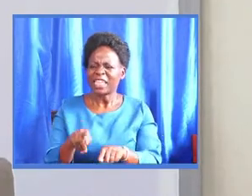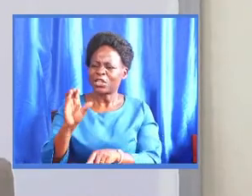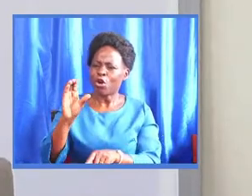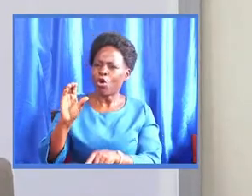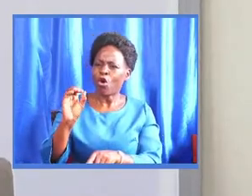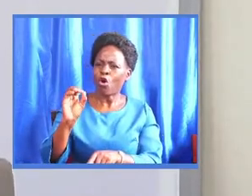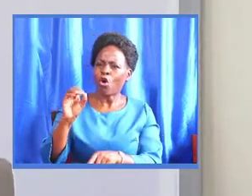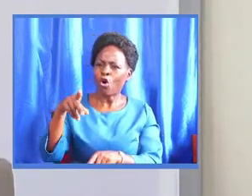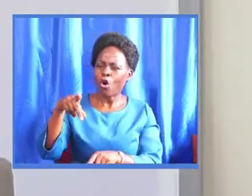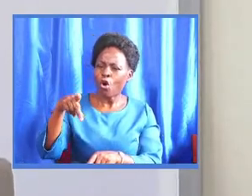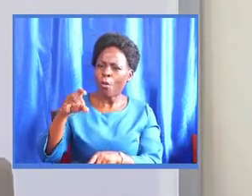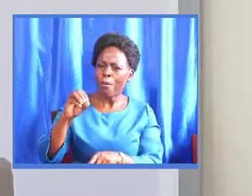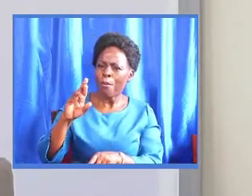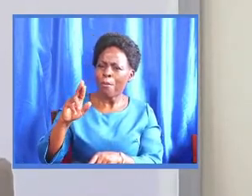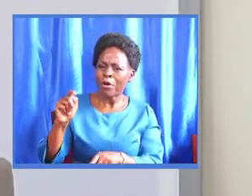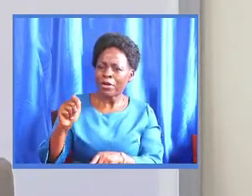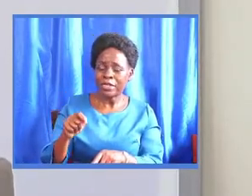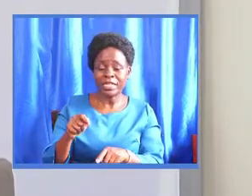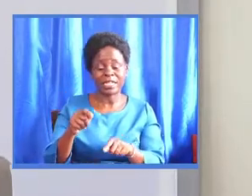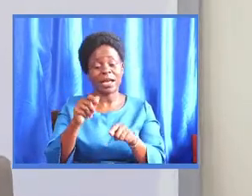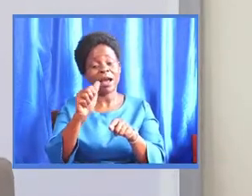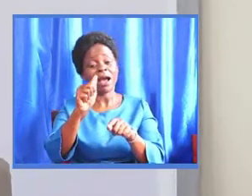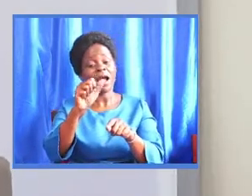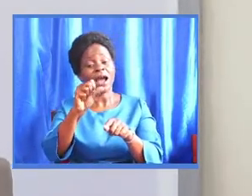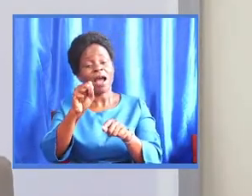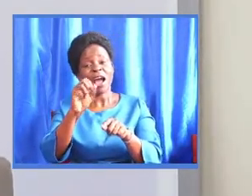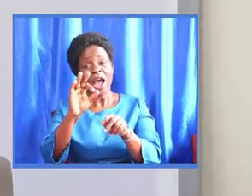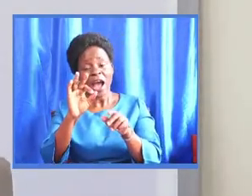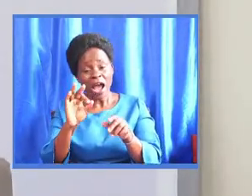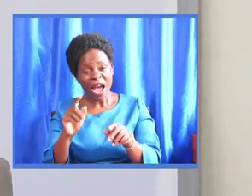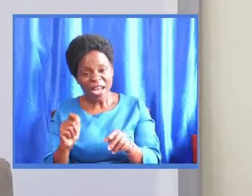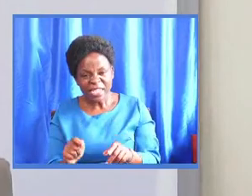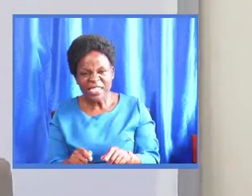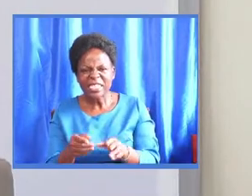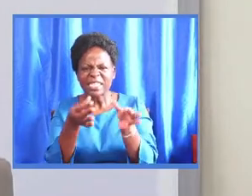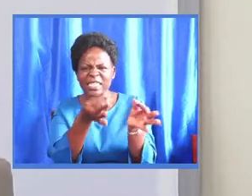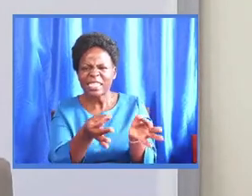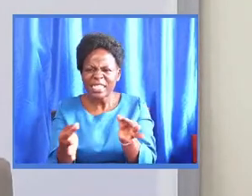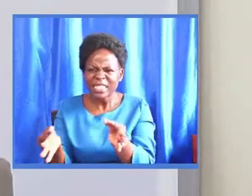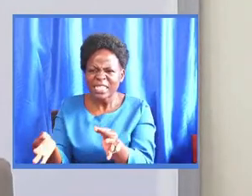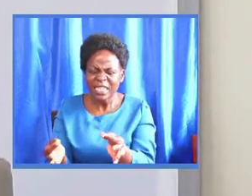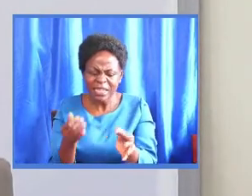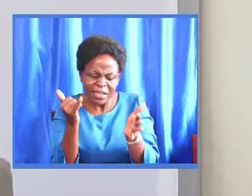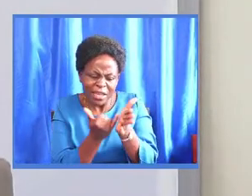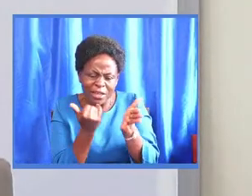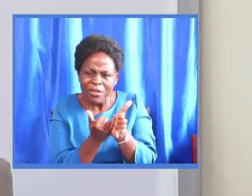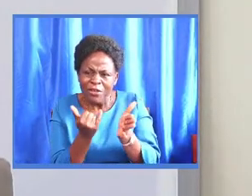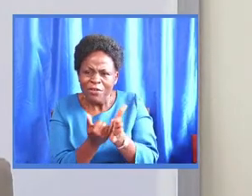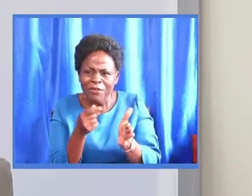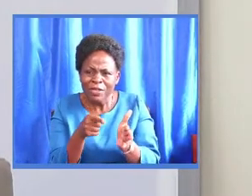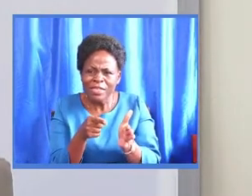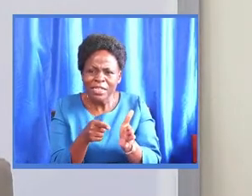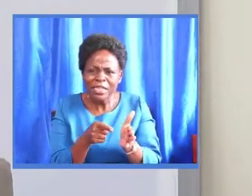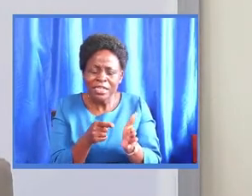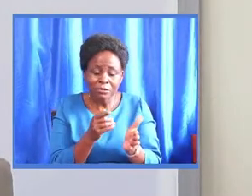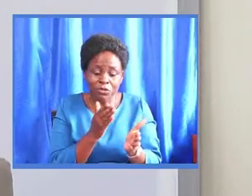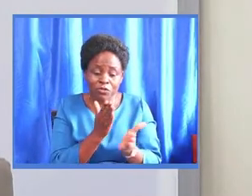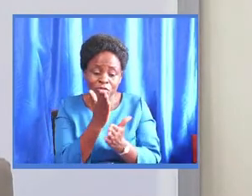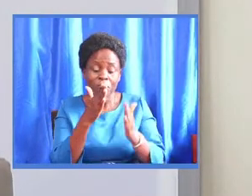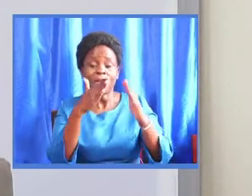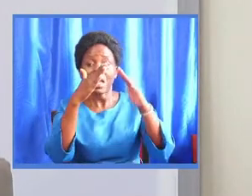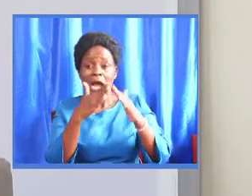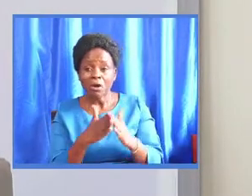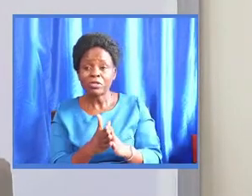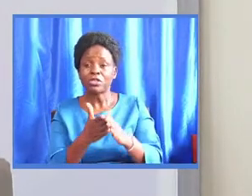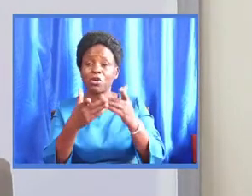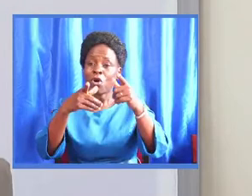you've incorporated and these assets or these things that you've invested in terms of real estate, the